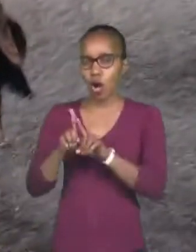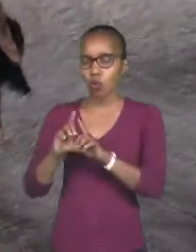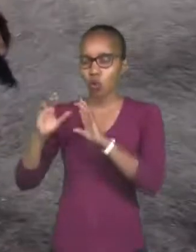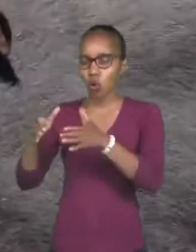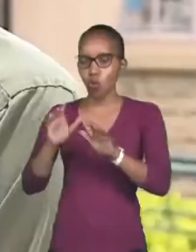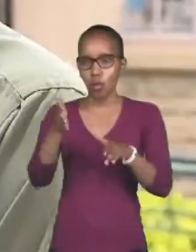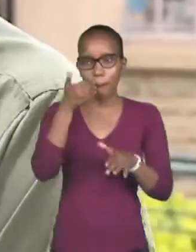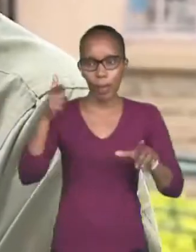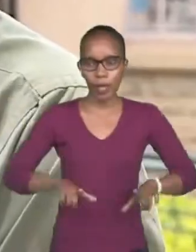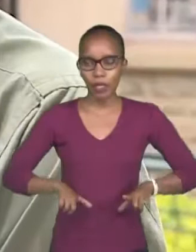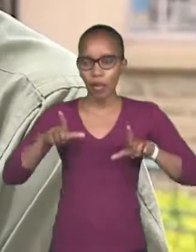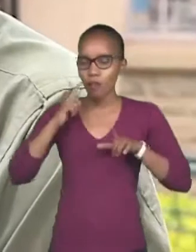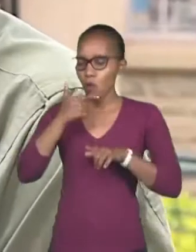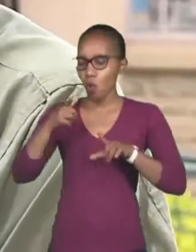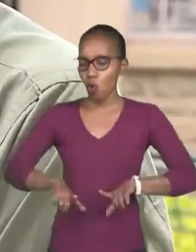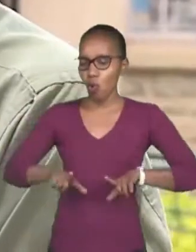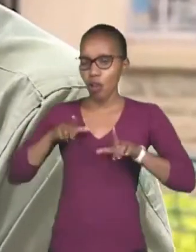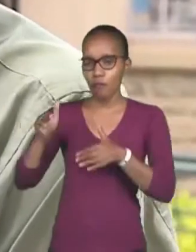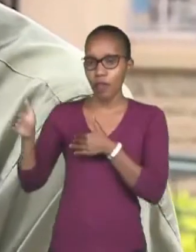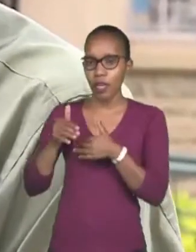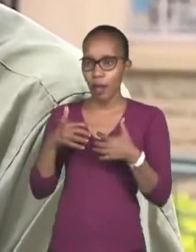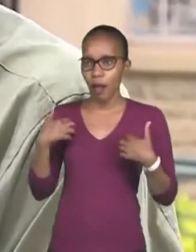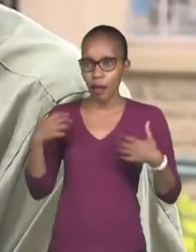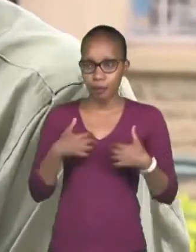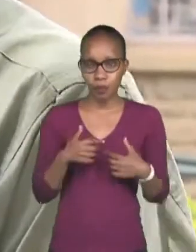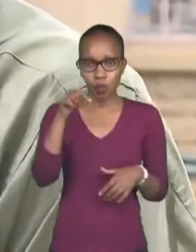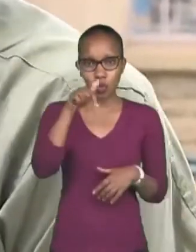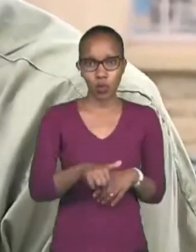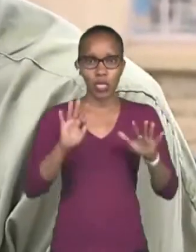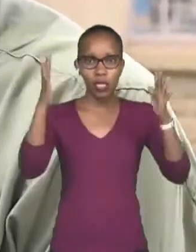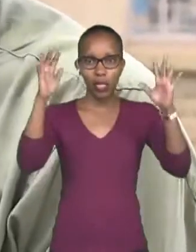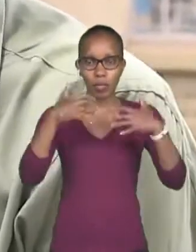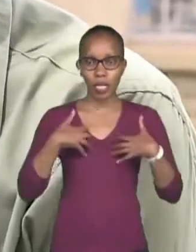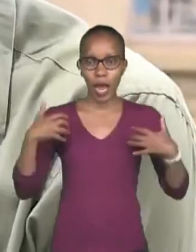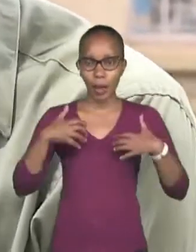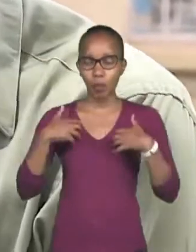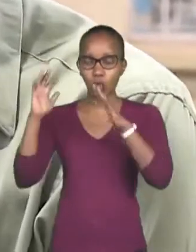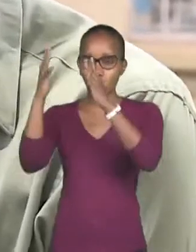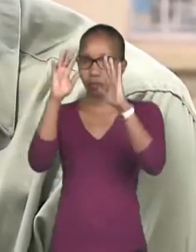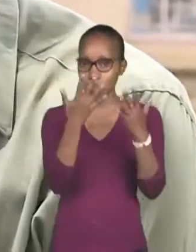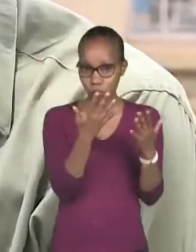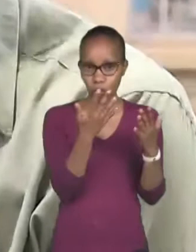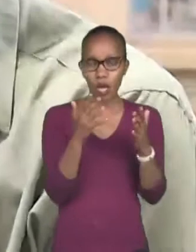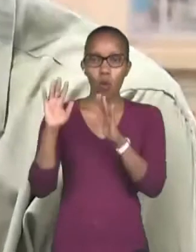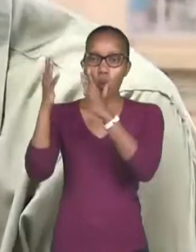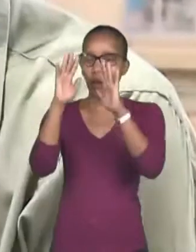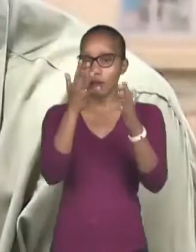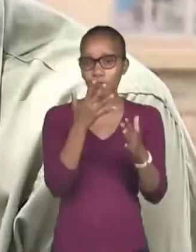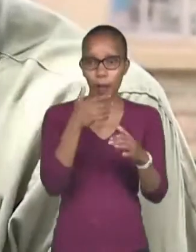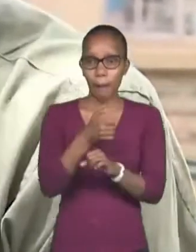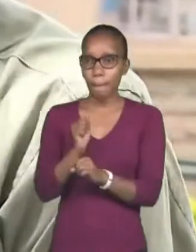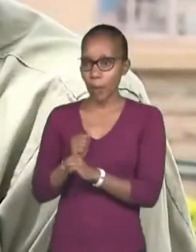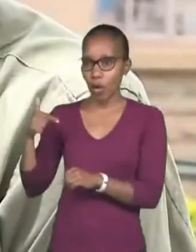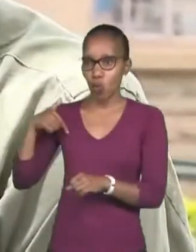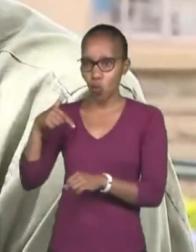living with them. Siku hii ni kusherekea umuhimu wa wanyamapori. Wanyamapori hufanya sisi